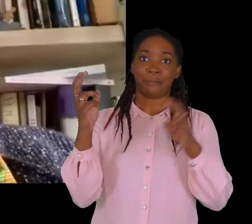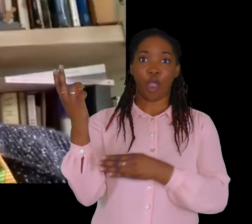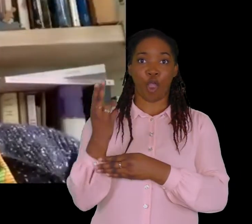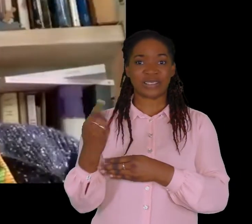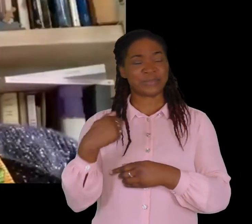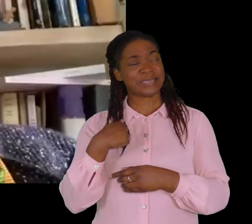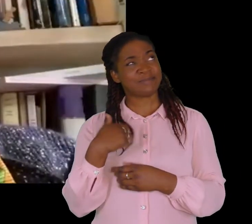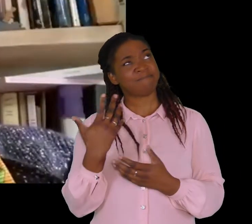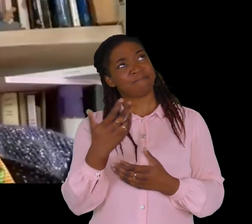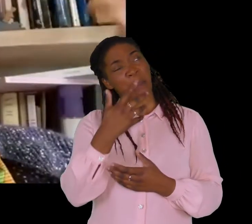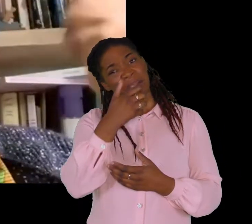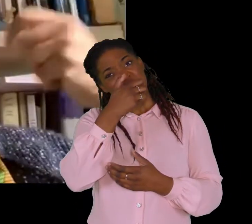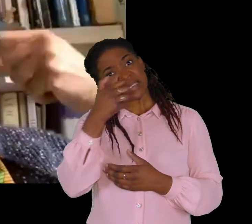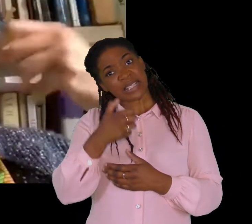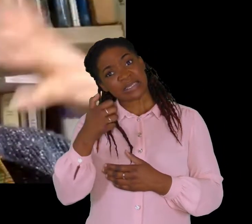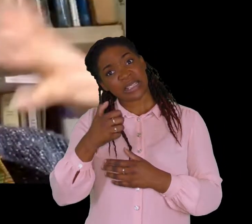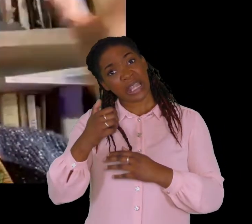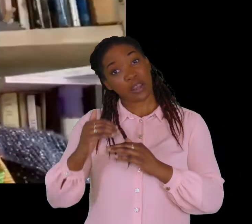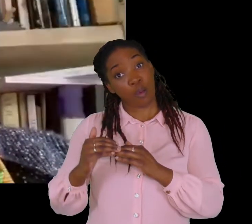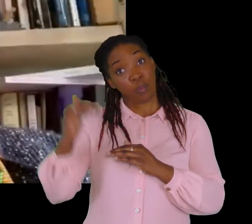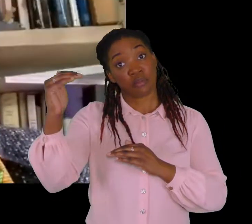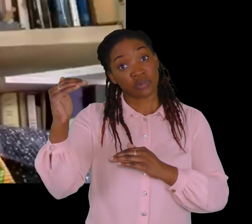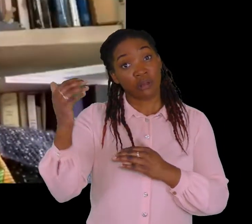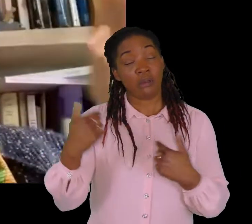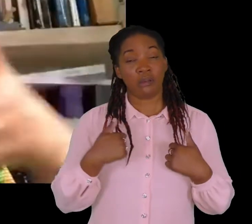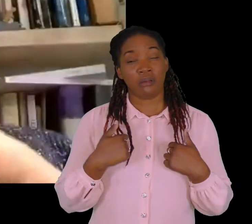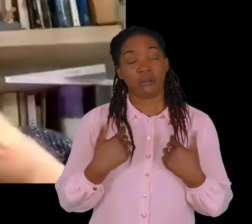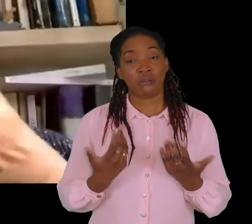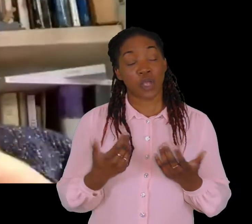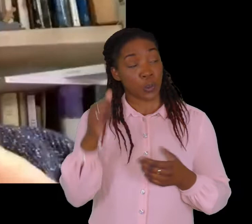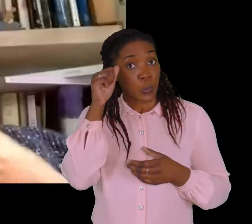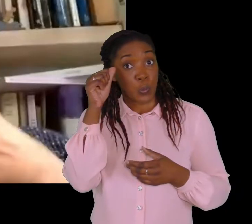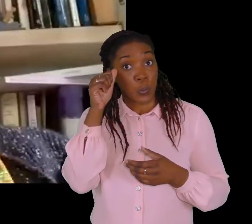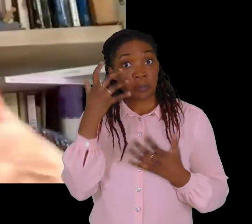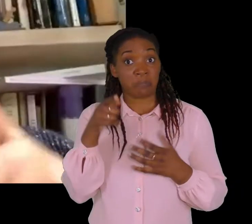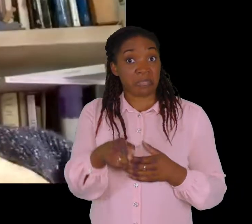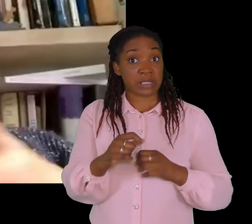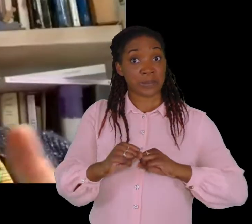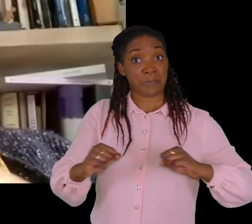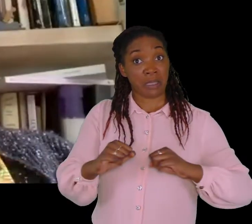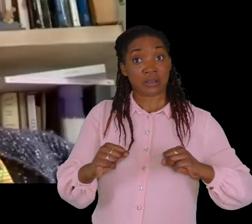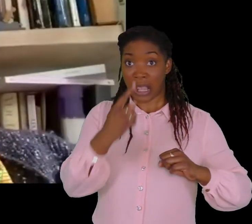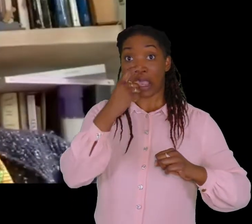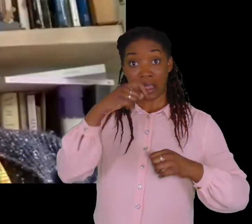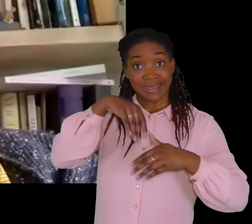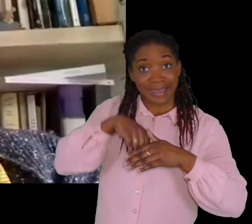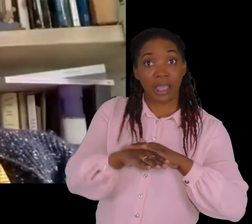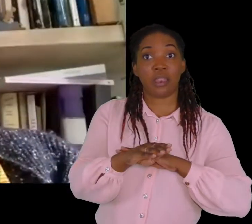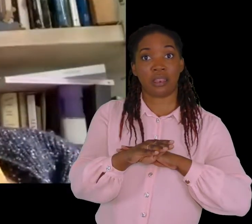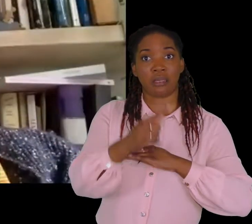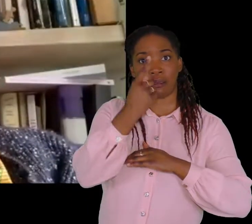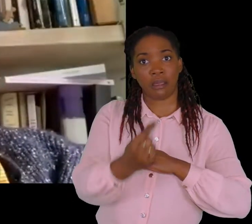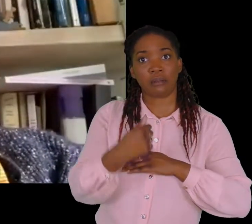is at 16 and on up. So I knew it was a space that I could